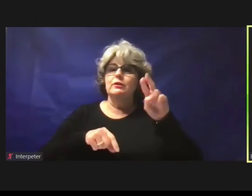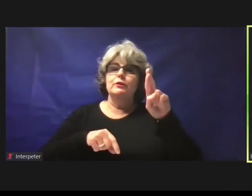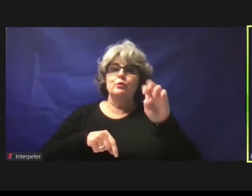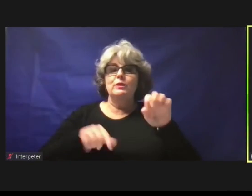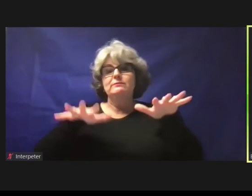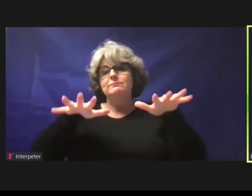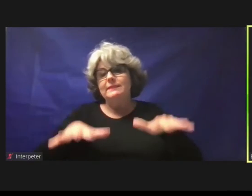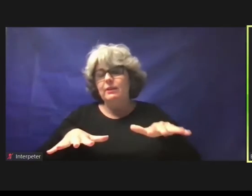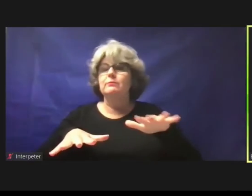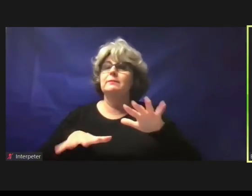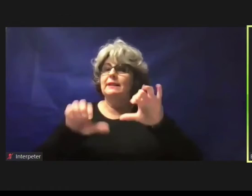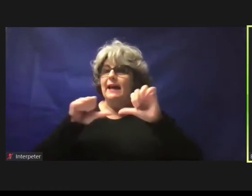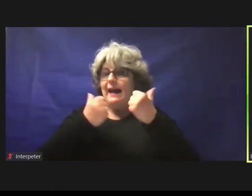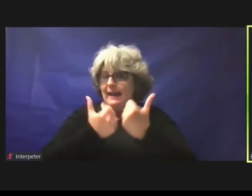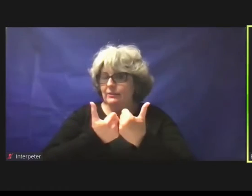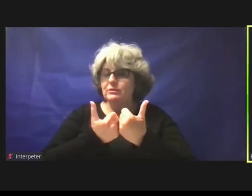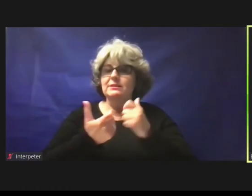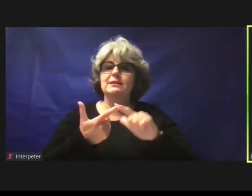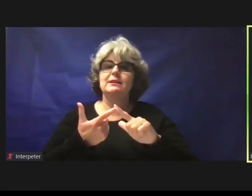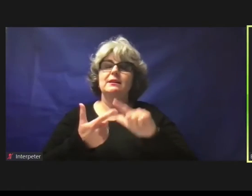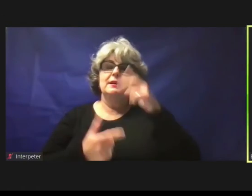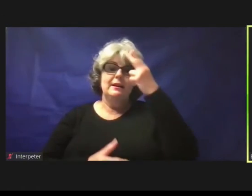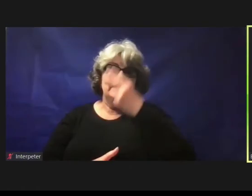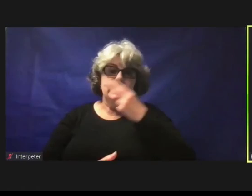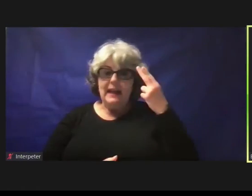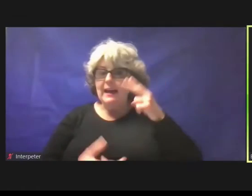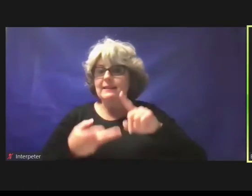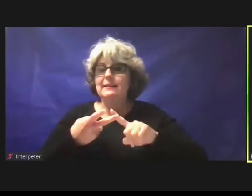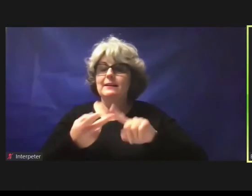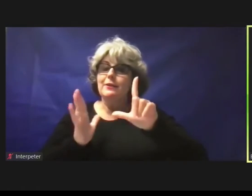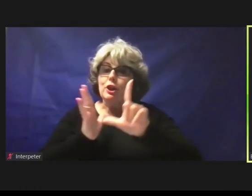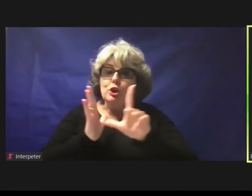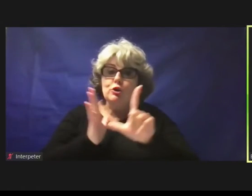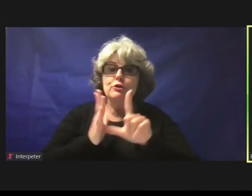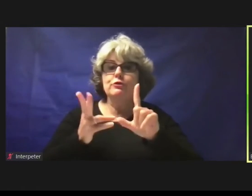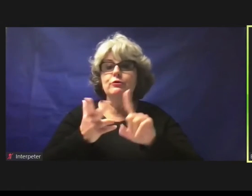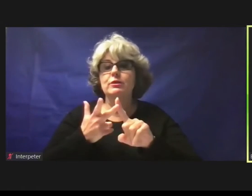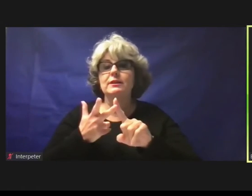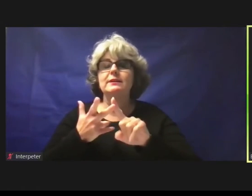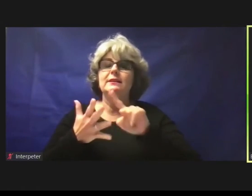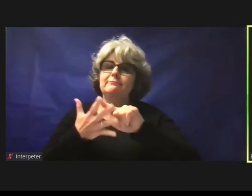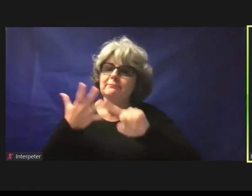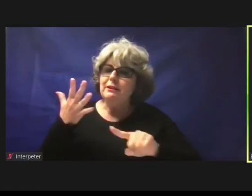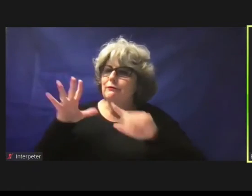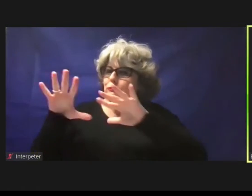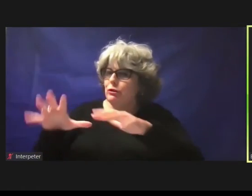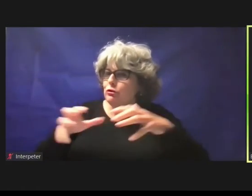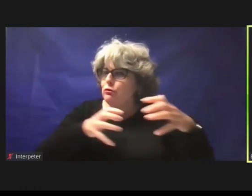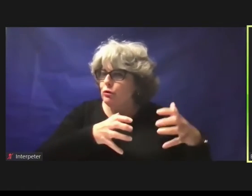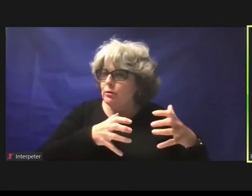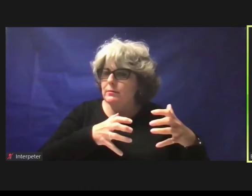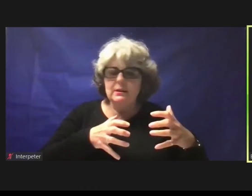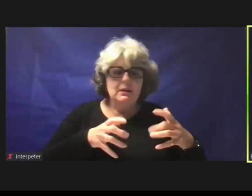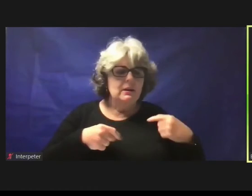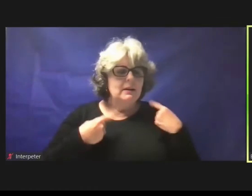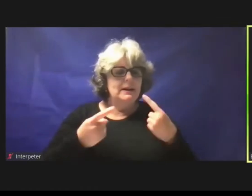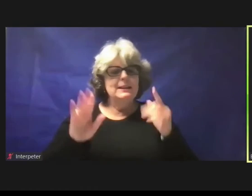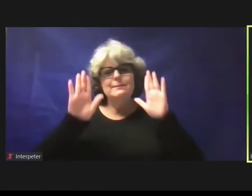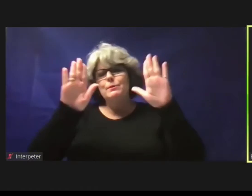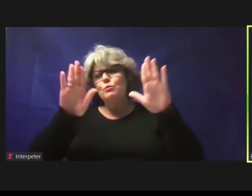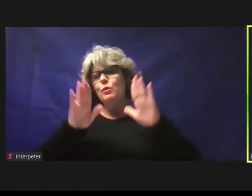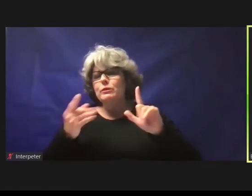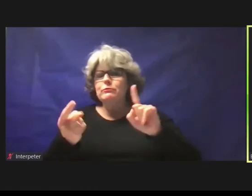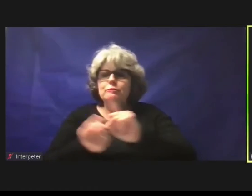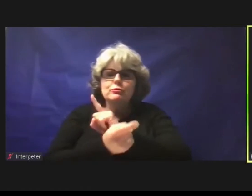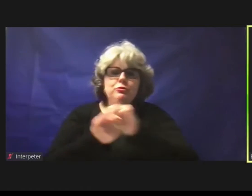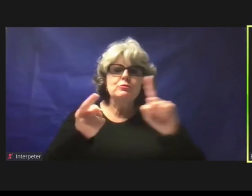agencies around the Lutherans, Catholic Charities, HIAS, and so on. It's been wonderful to meet